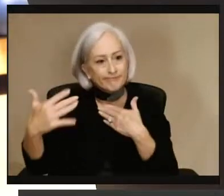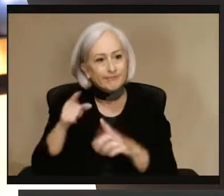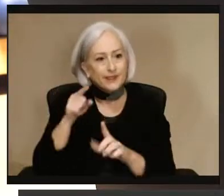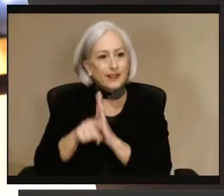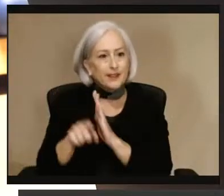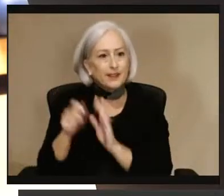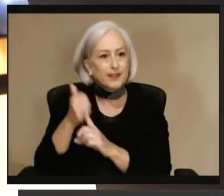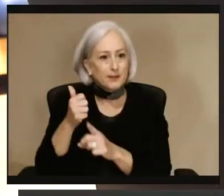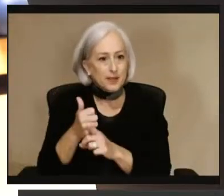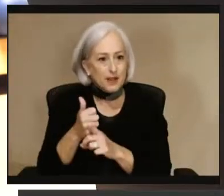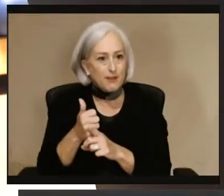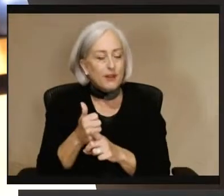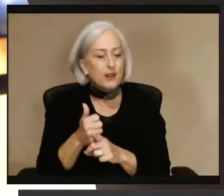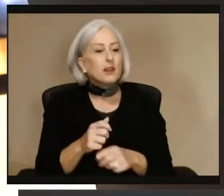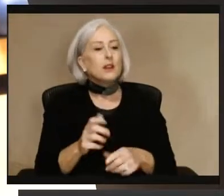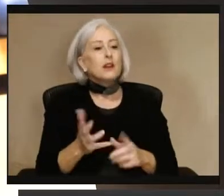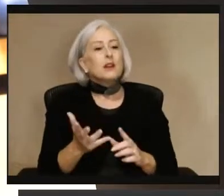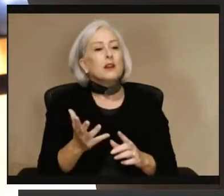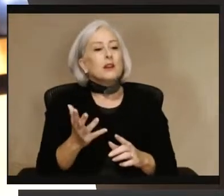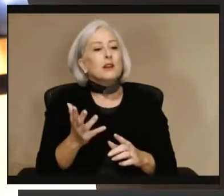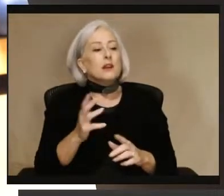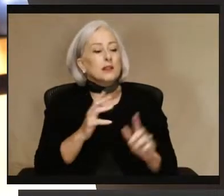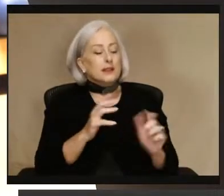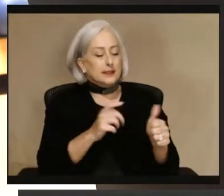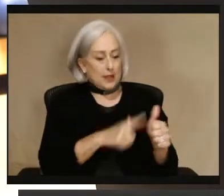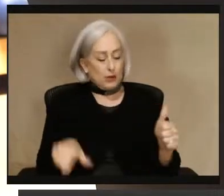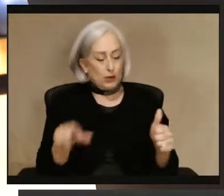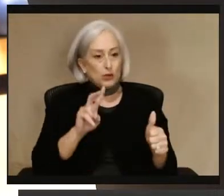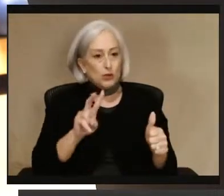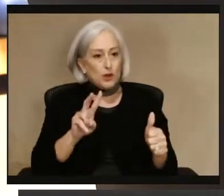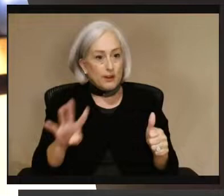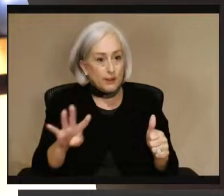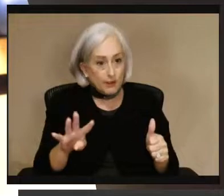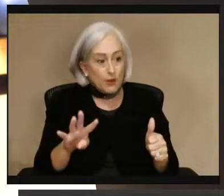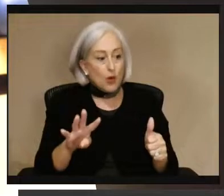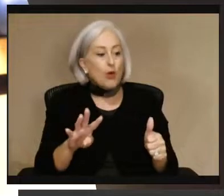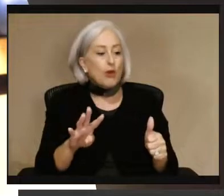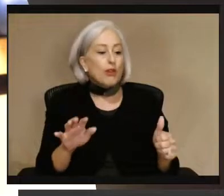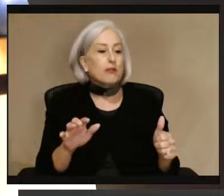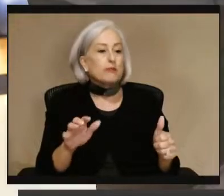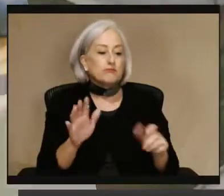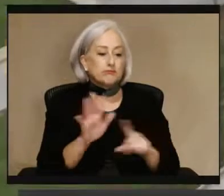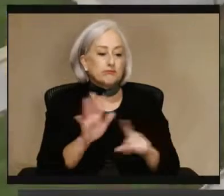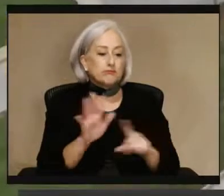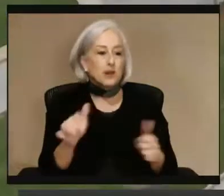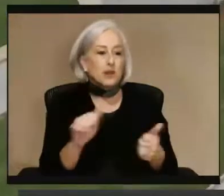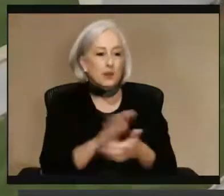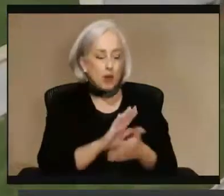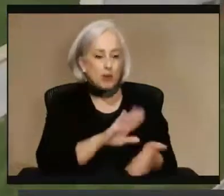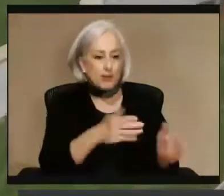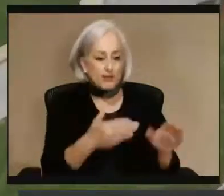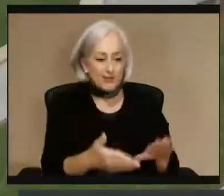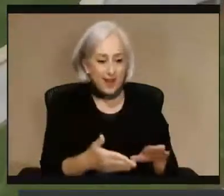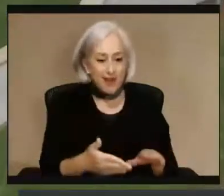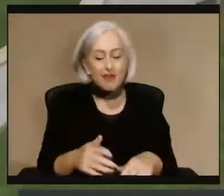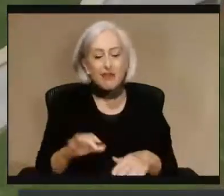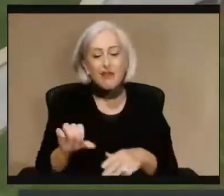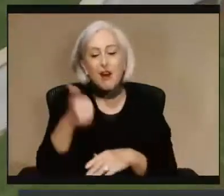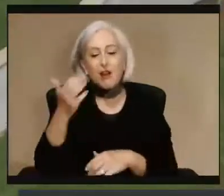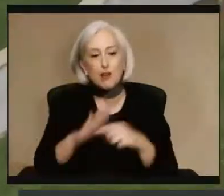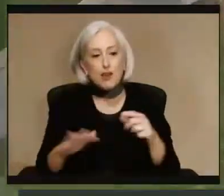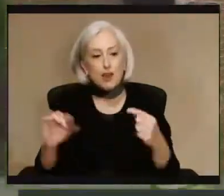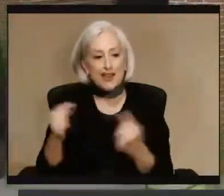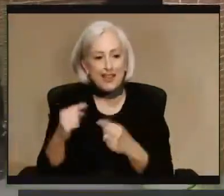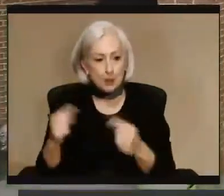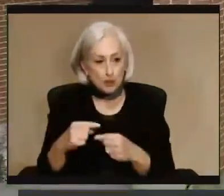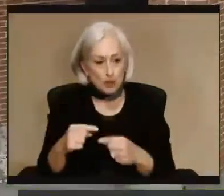to 24, only behind unintentional injury. And so it is happening more. Emily Snow is the director of behavioral and mental health